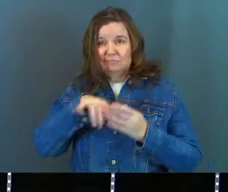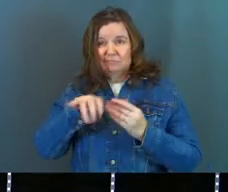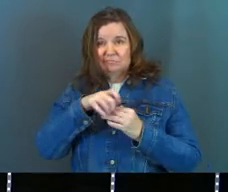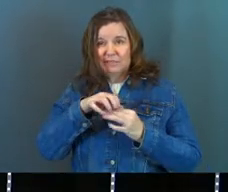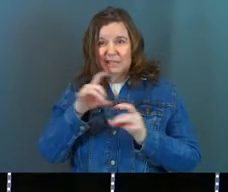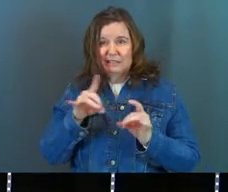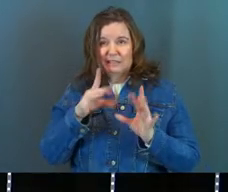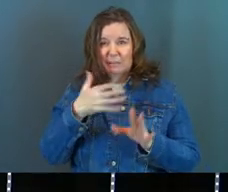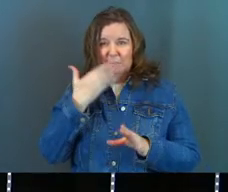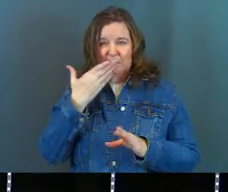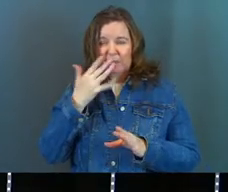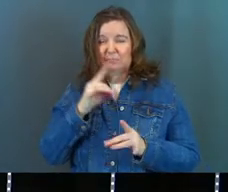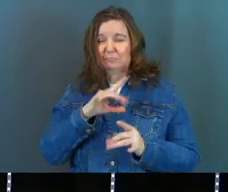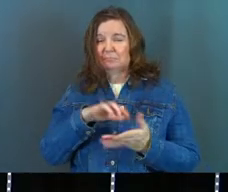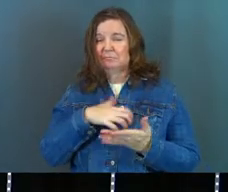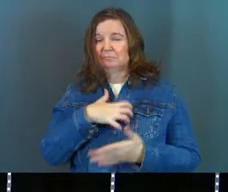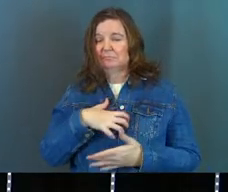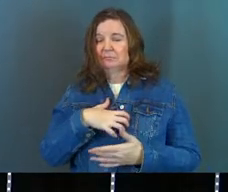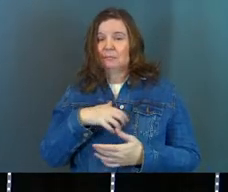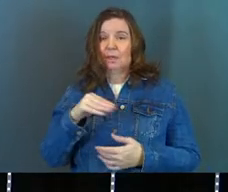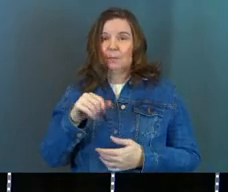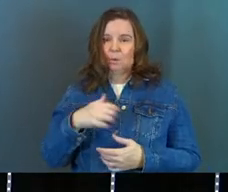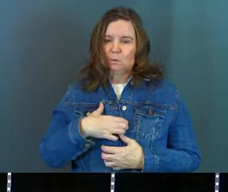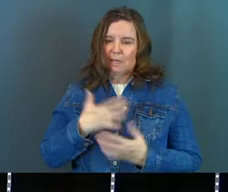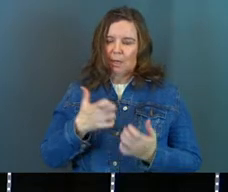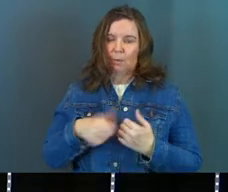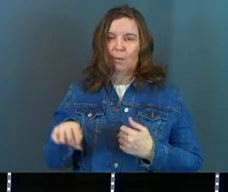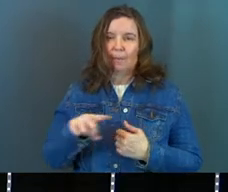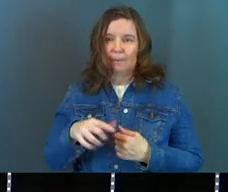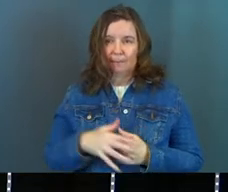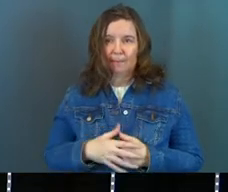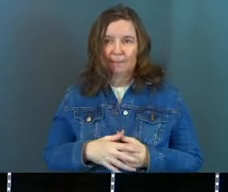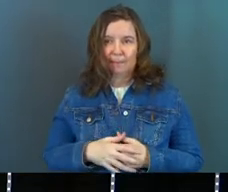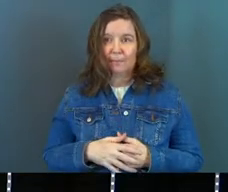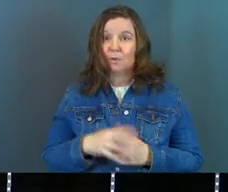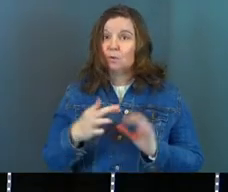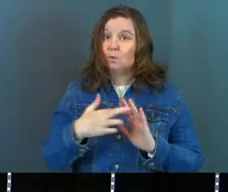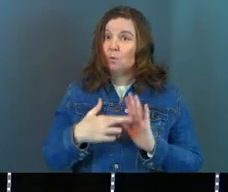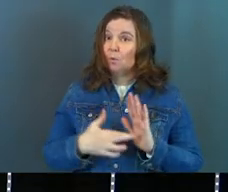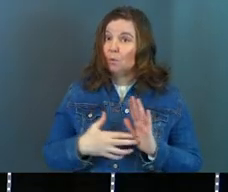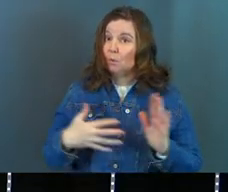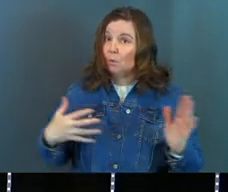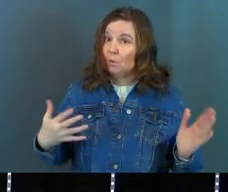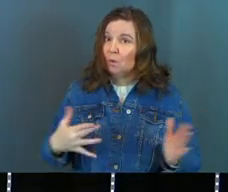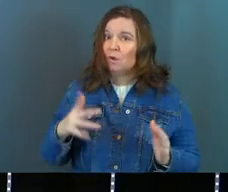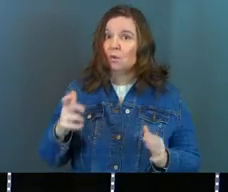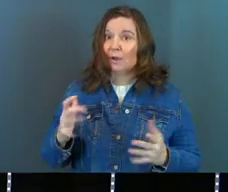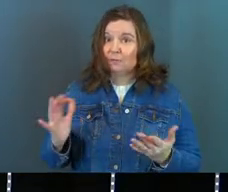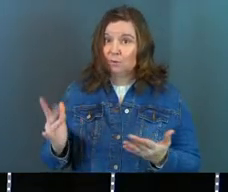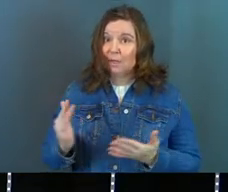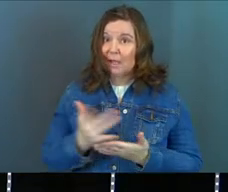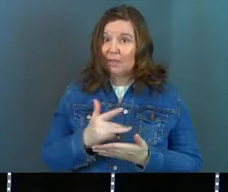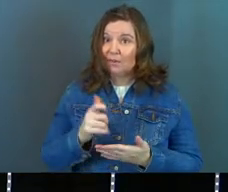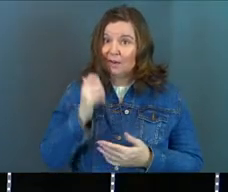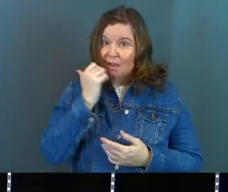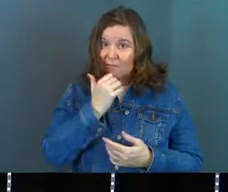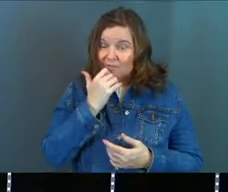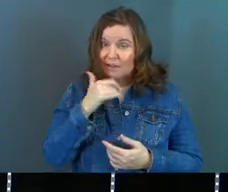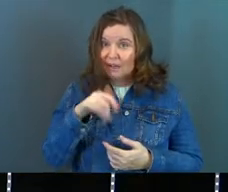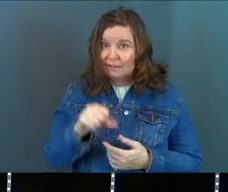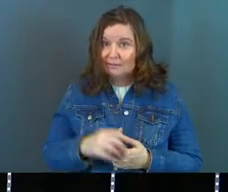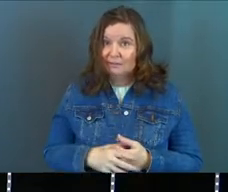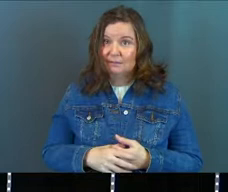had a terrible smell, and Moses was very angry with them. So the rule is, you got to gather it every day.